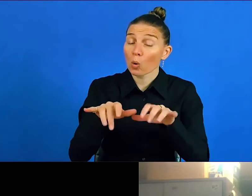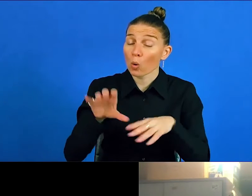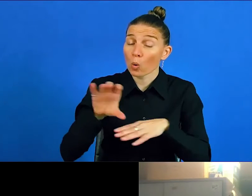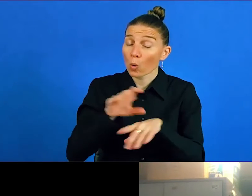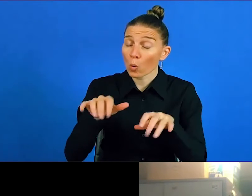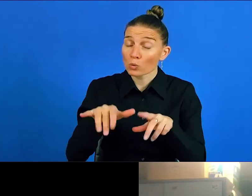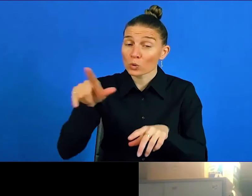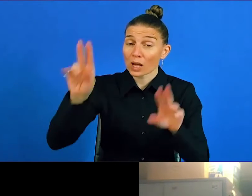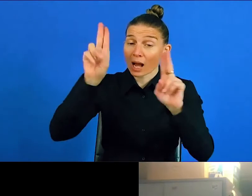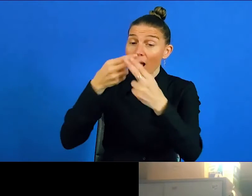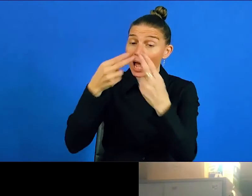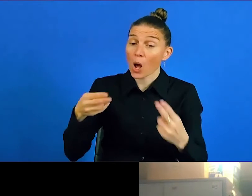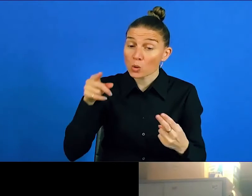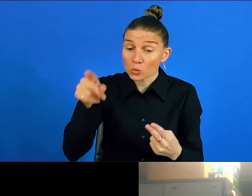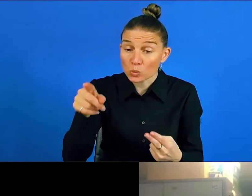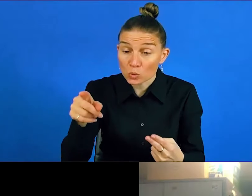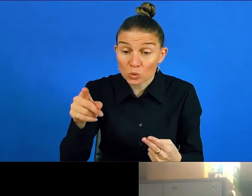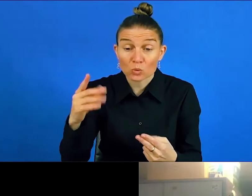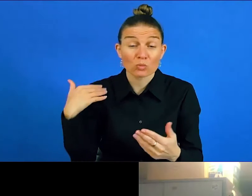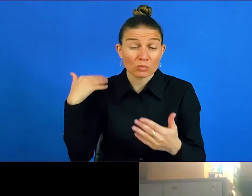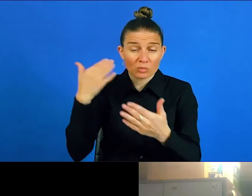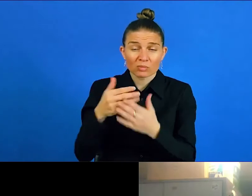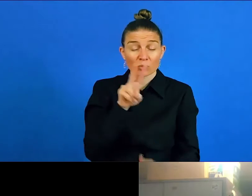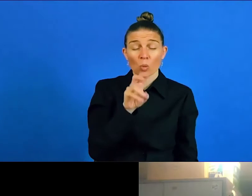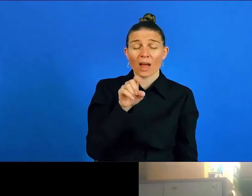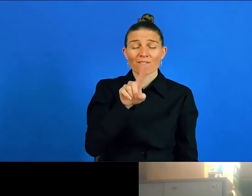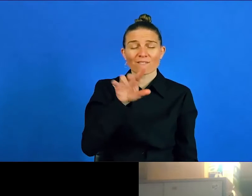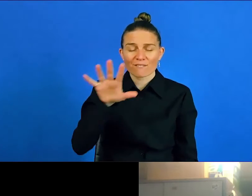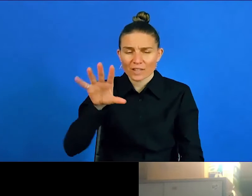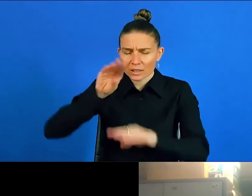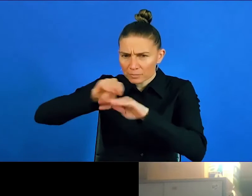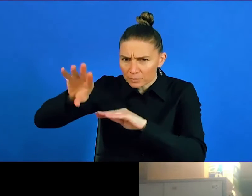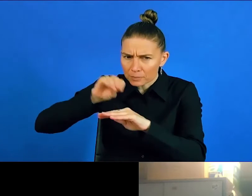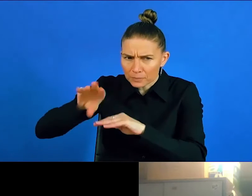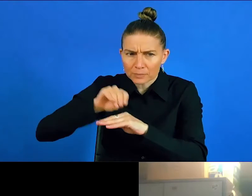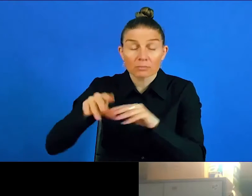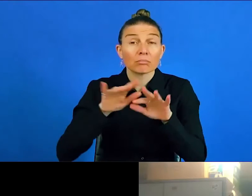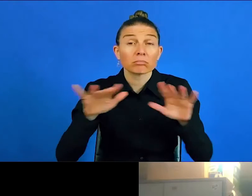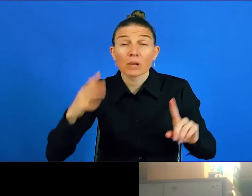Rabbani has been providing ICT-related technical expertise to other government agencies as well.